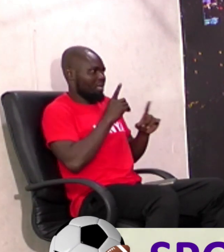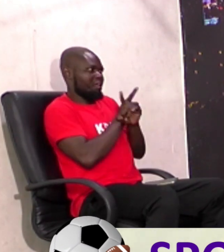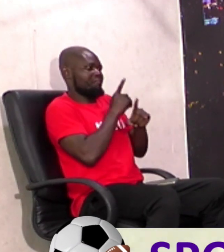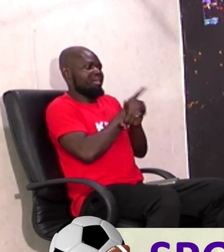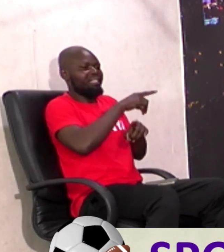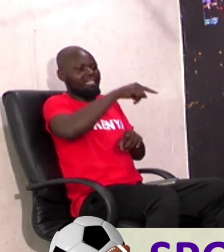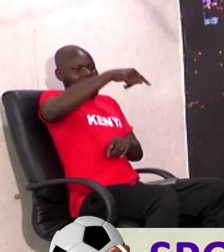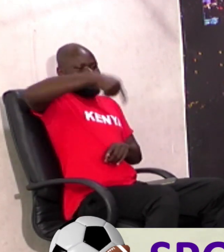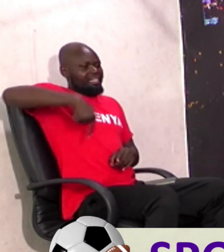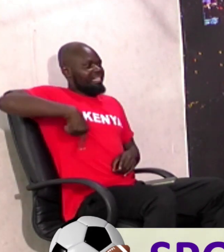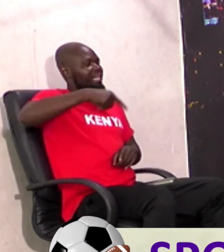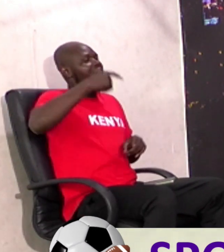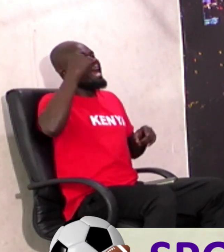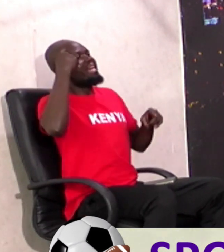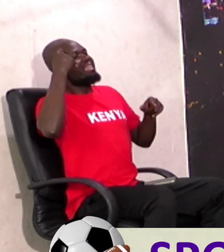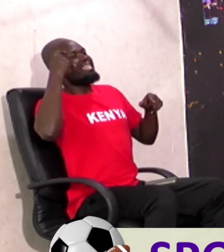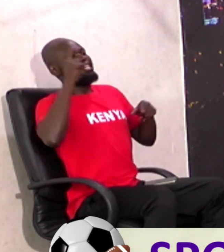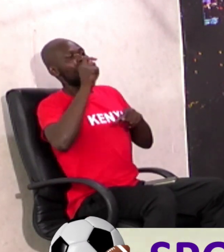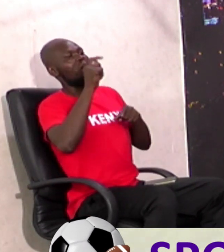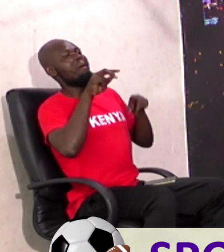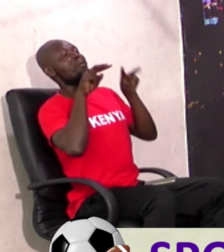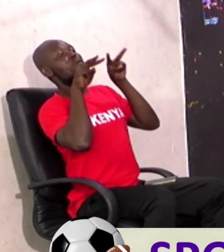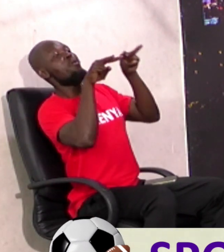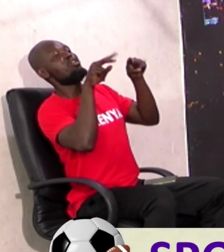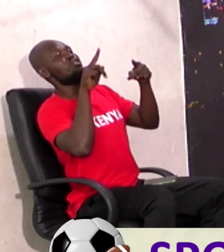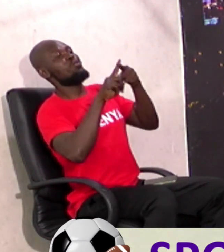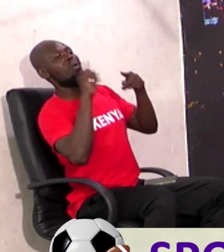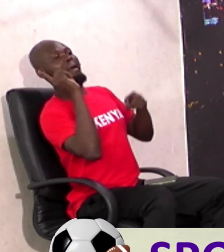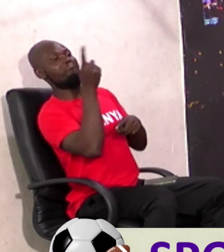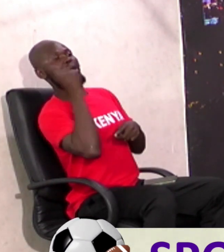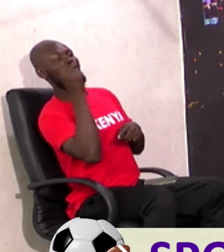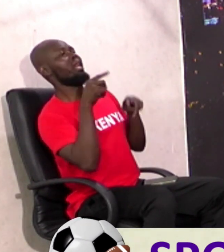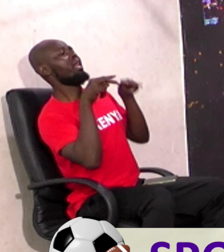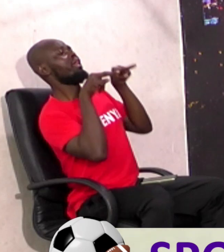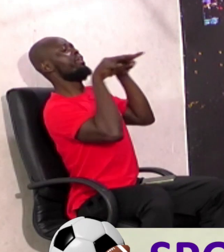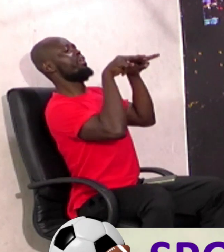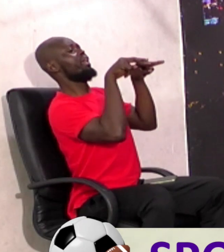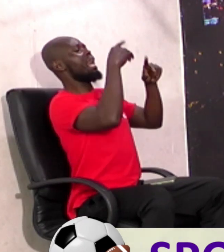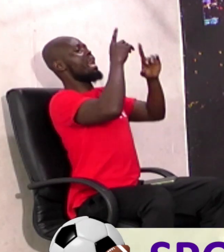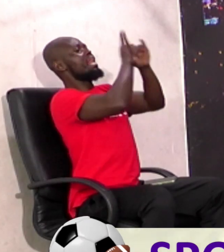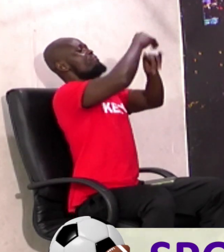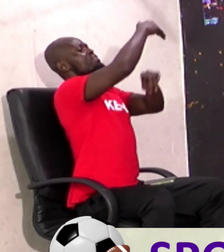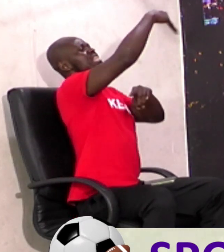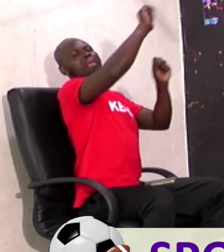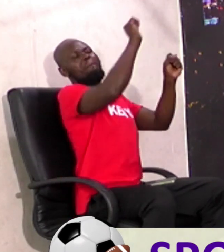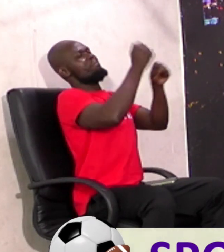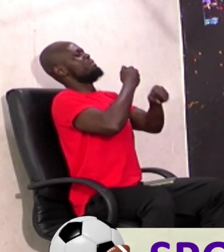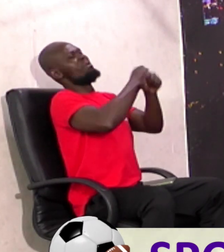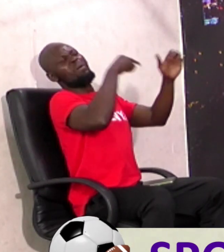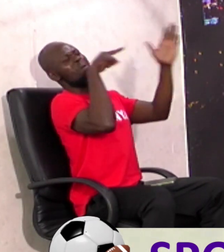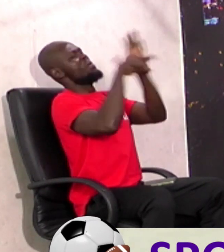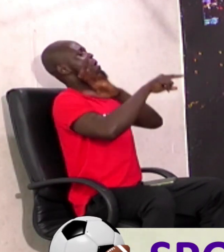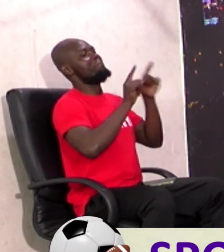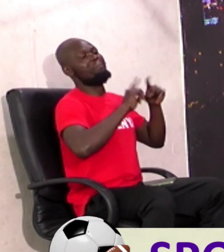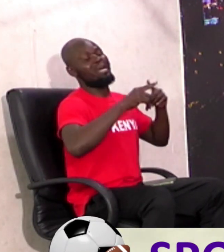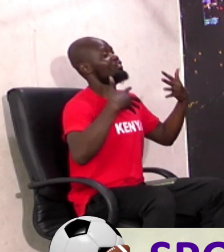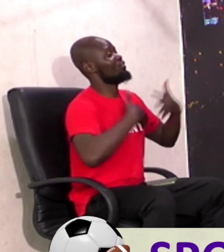to maneuver around and try and score. Because for Tottenham, they've been watching